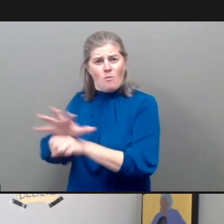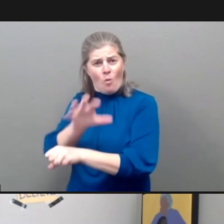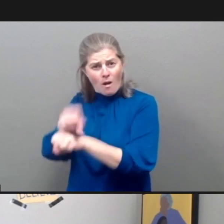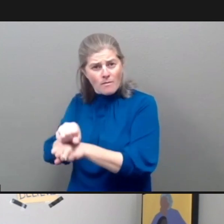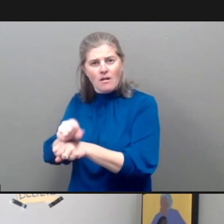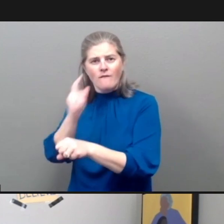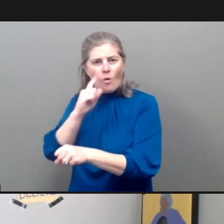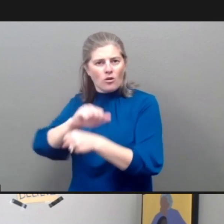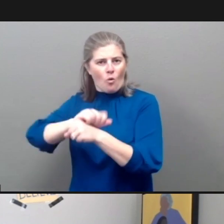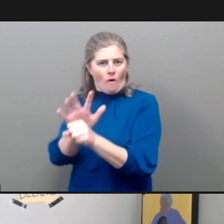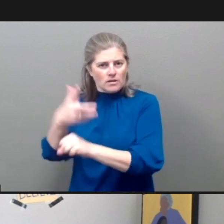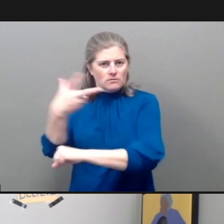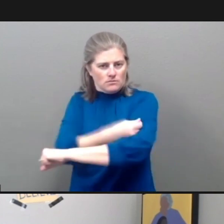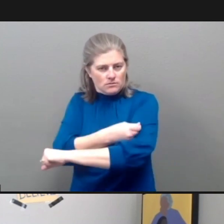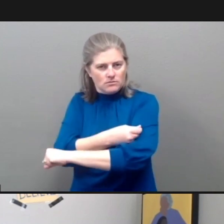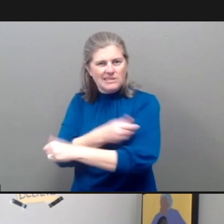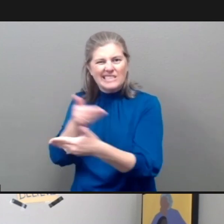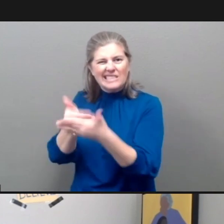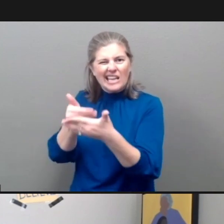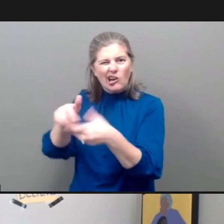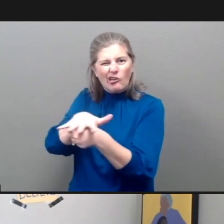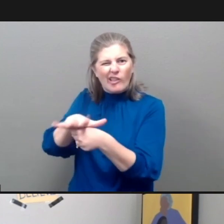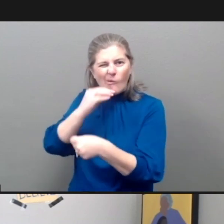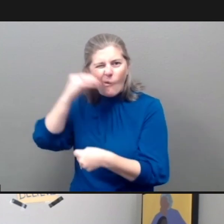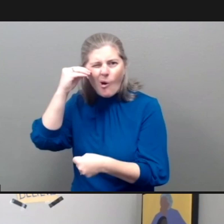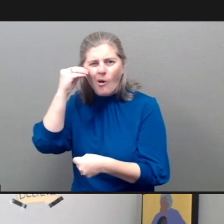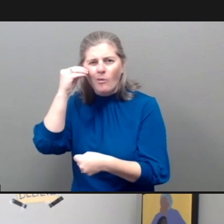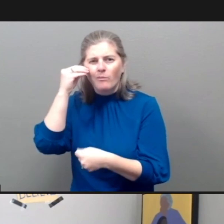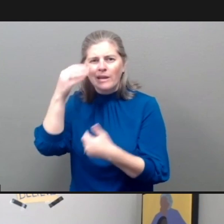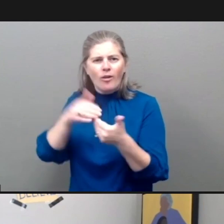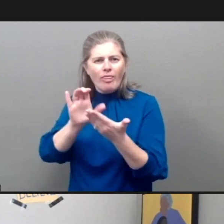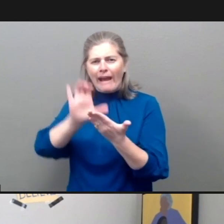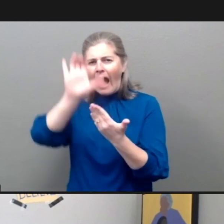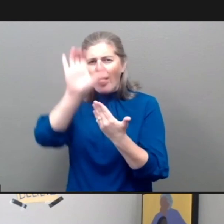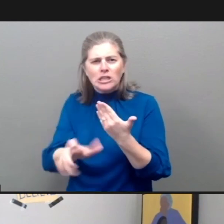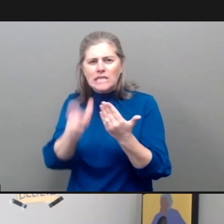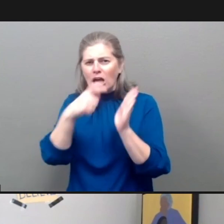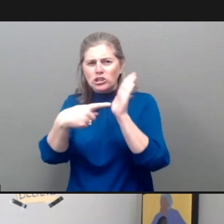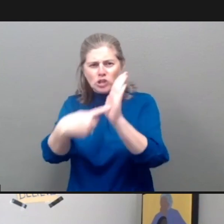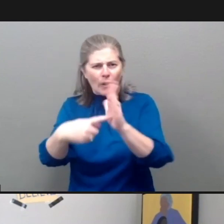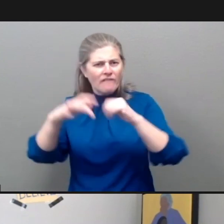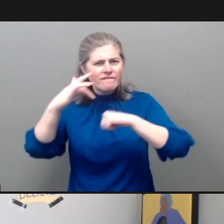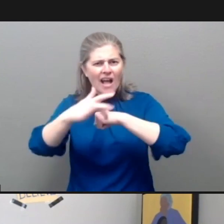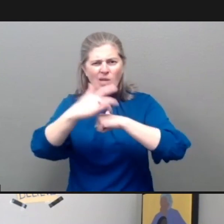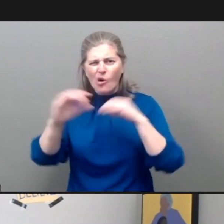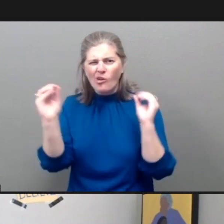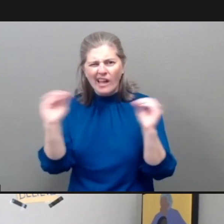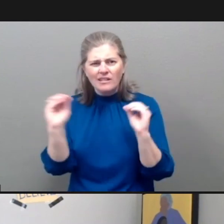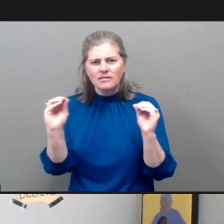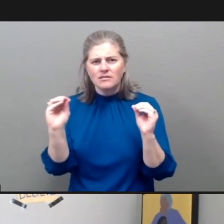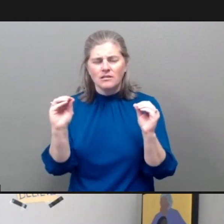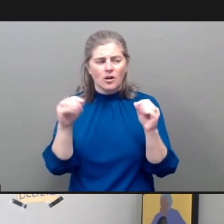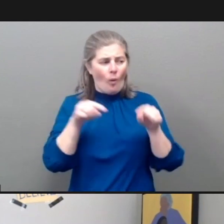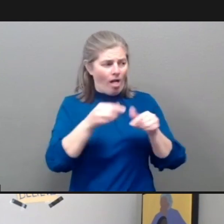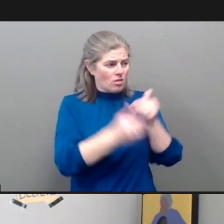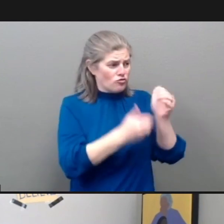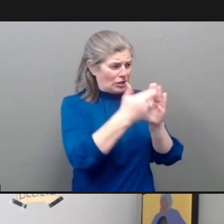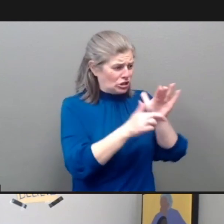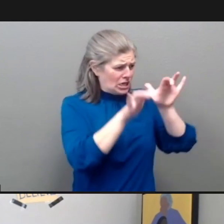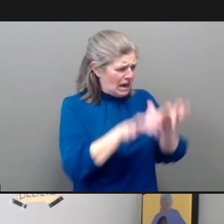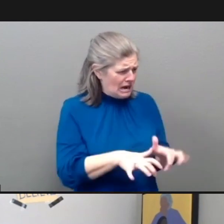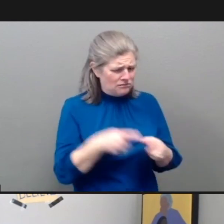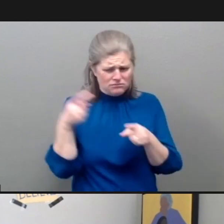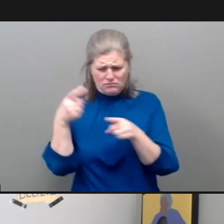a COVID booster shot nearby. Either the calendar is not showing any openings when they're in the process of registering, or